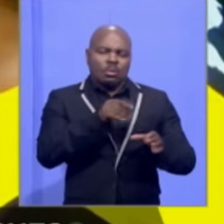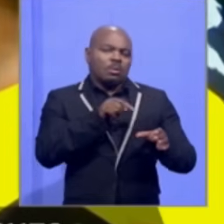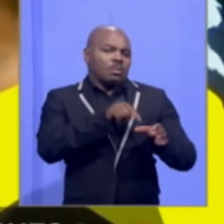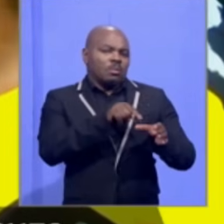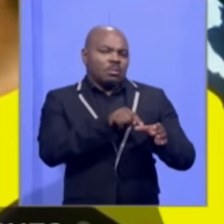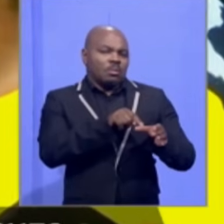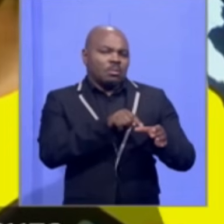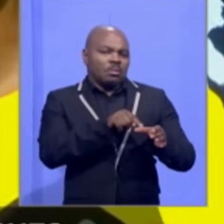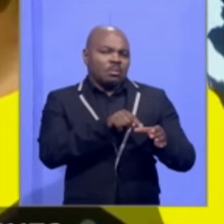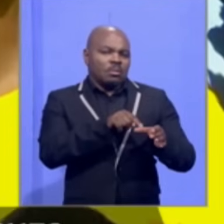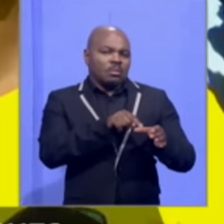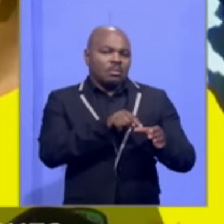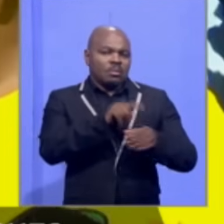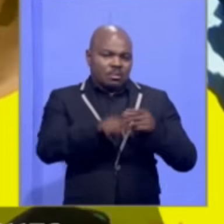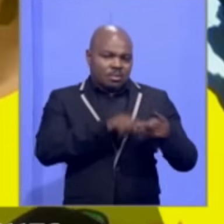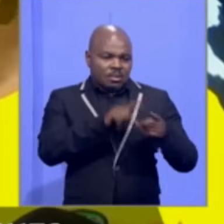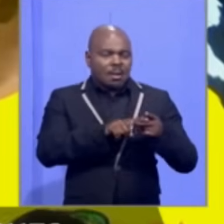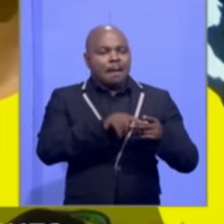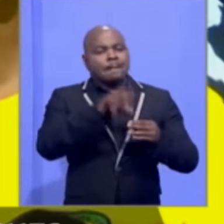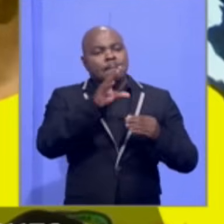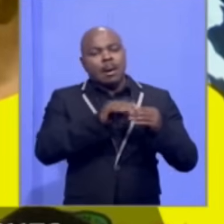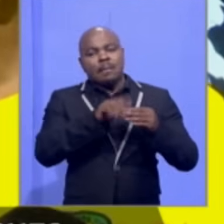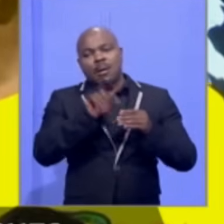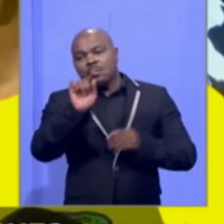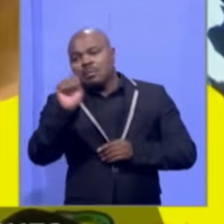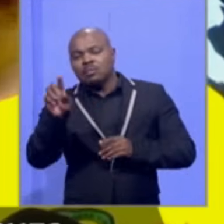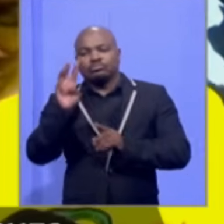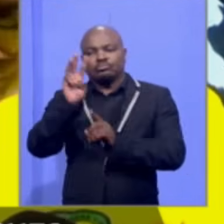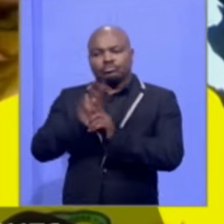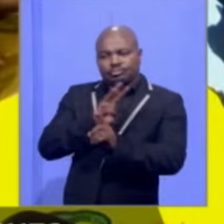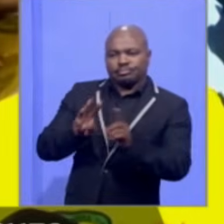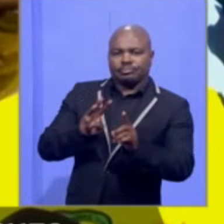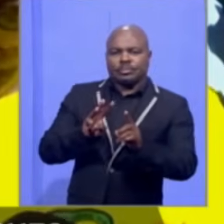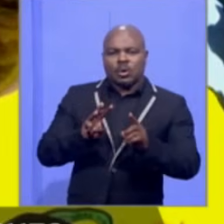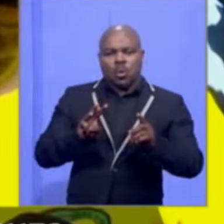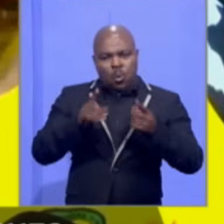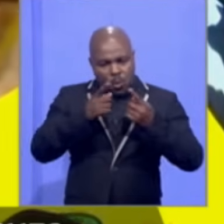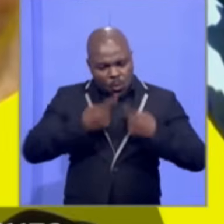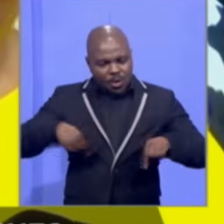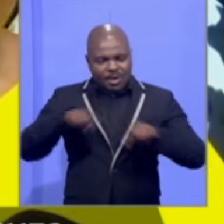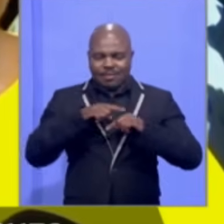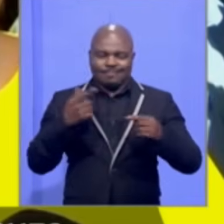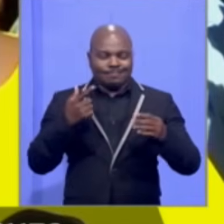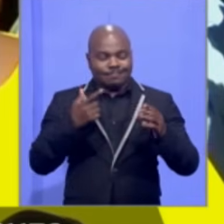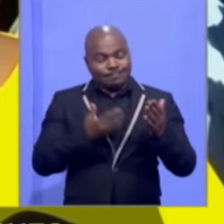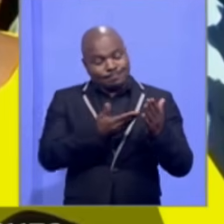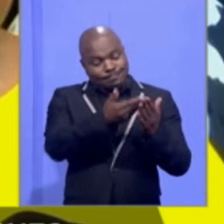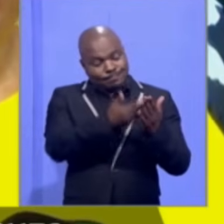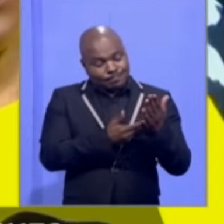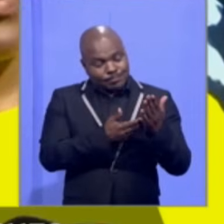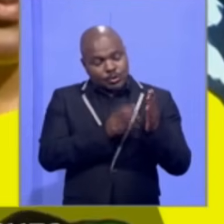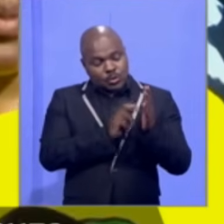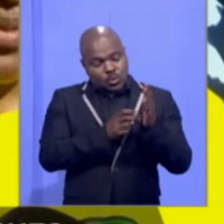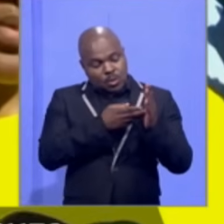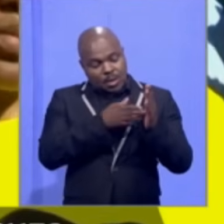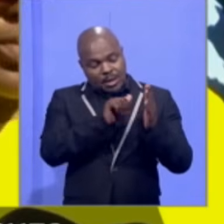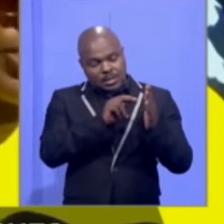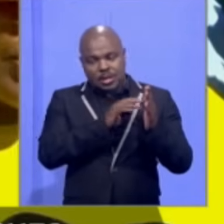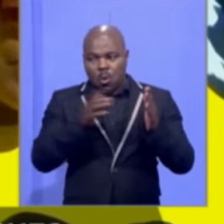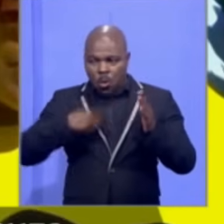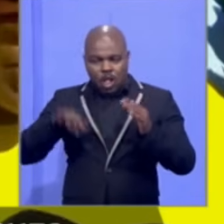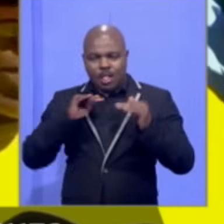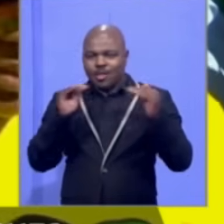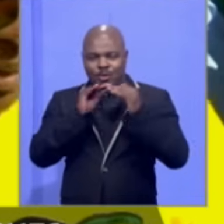to discipline members, and all of us are equal before the ANC.